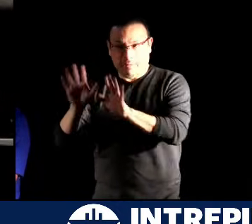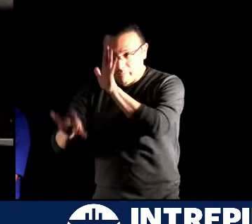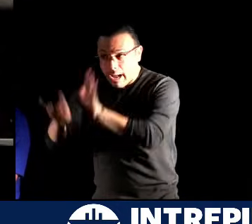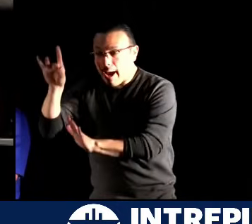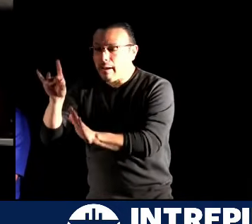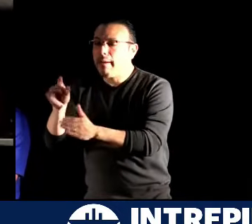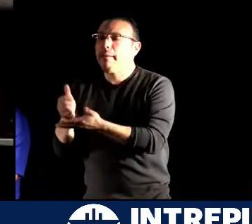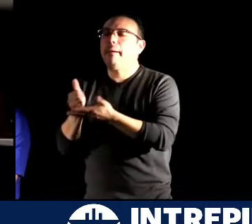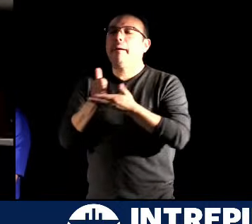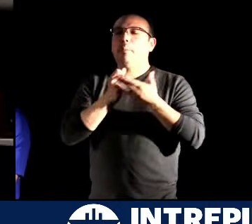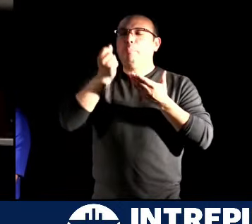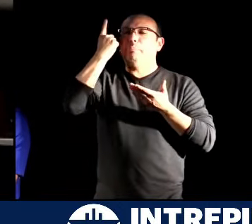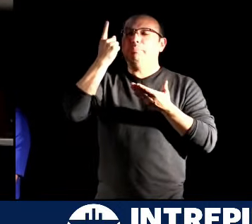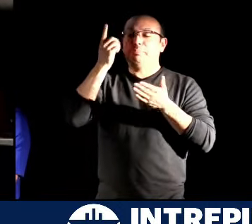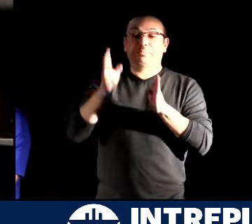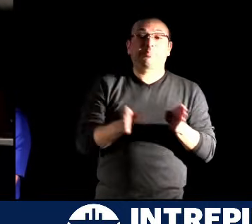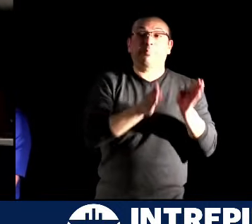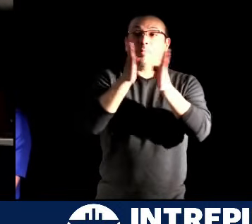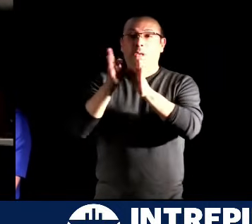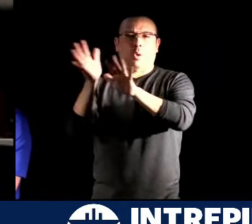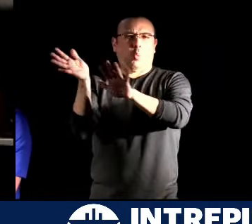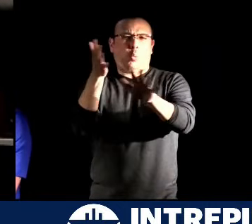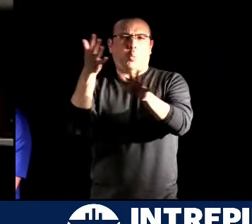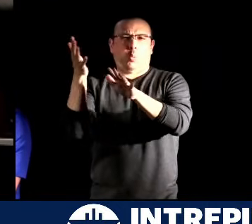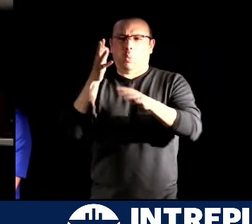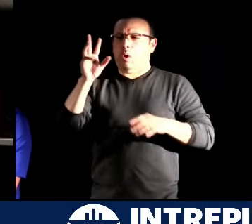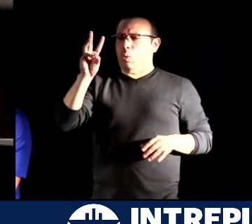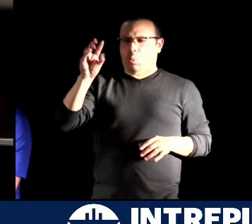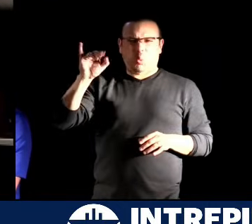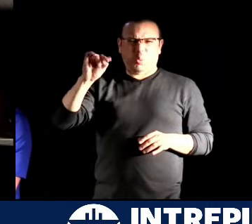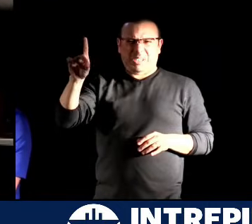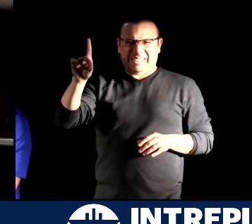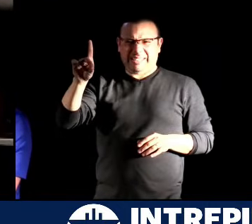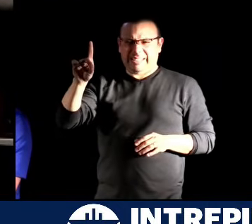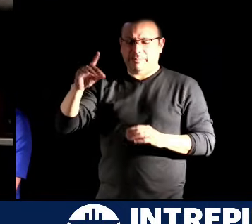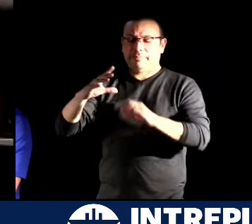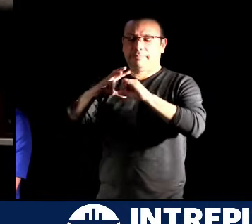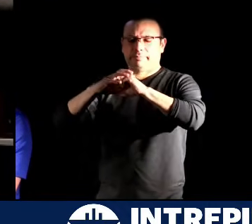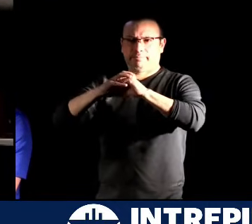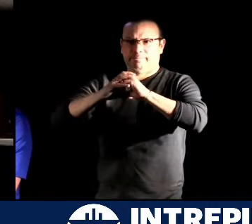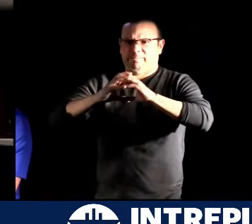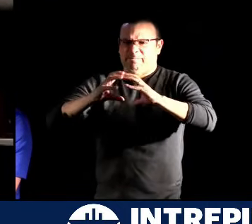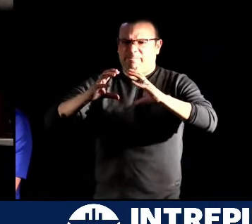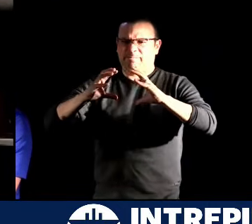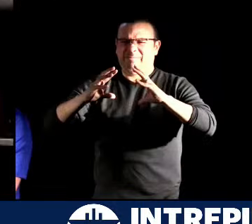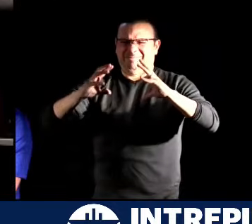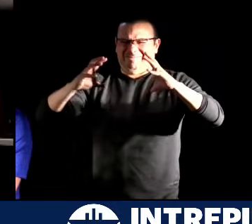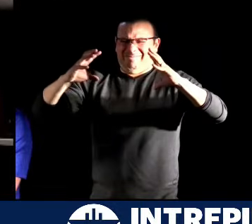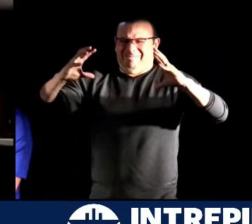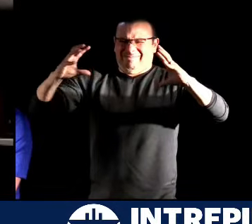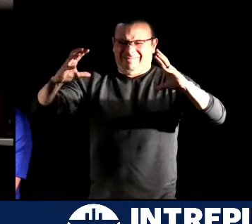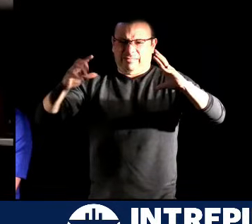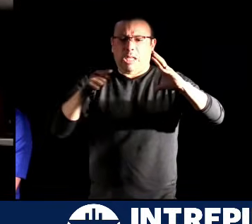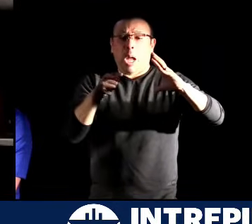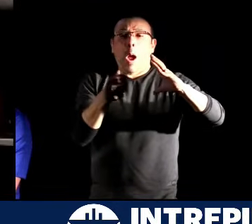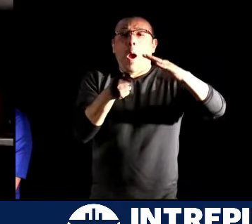is the sun is really massive. And the gravity of the sun is huge. The big problem for us is how